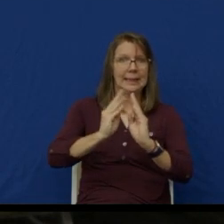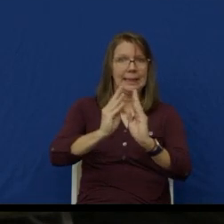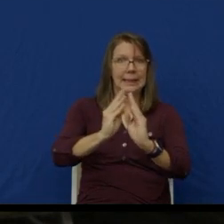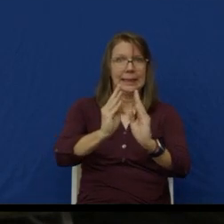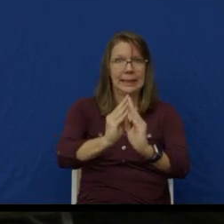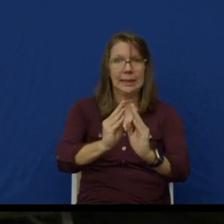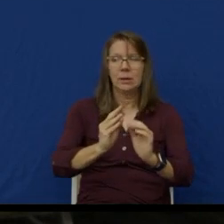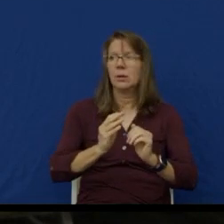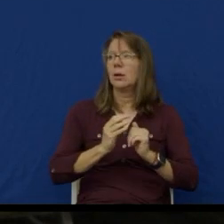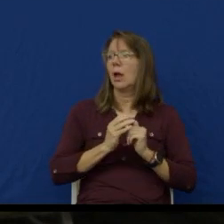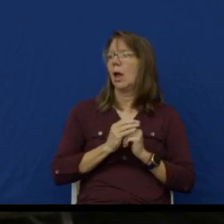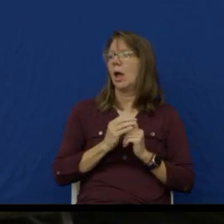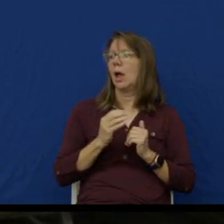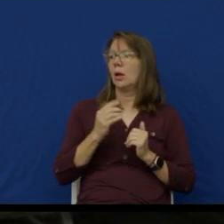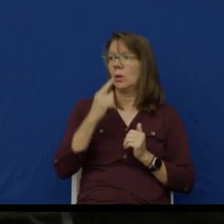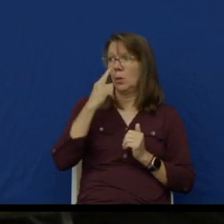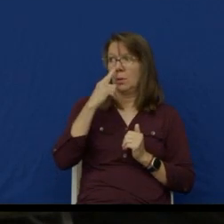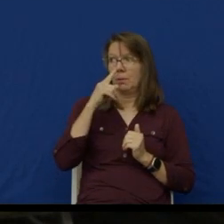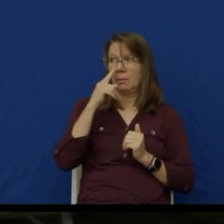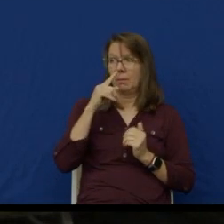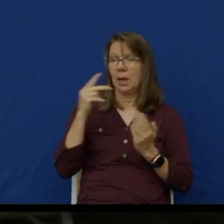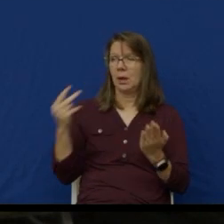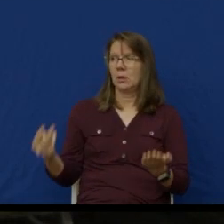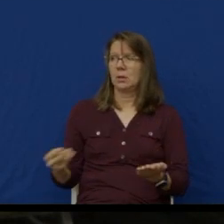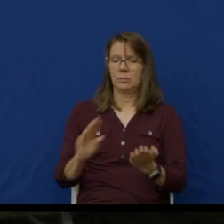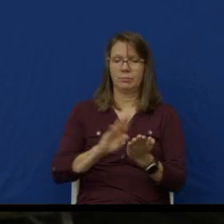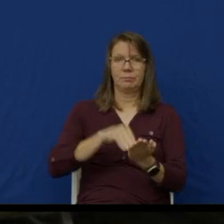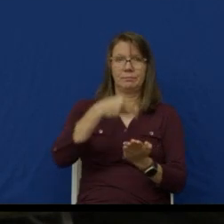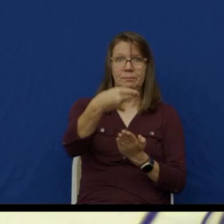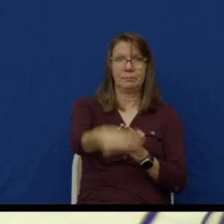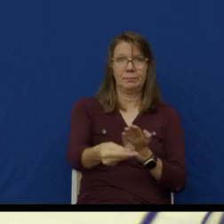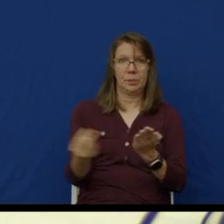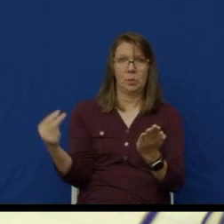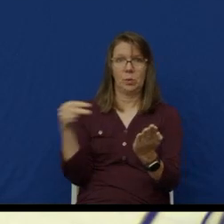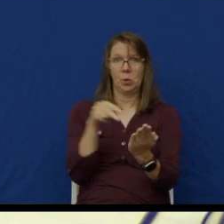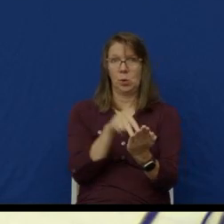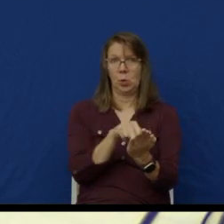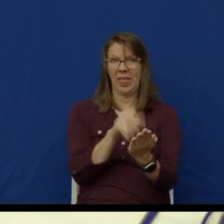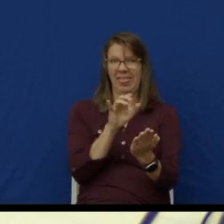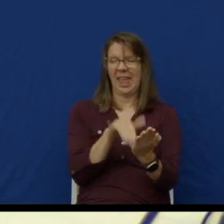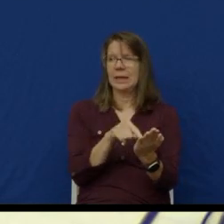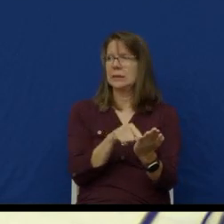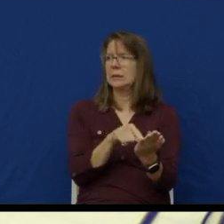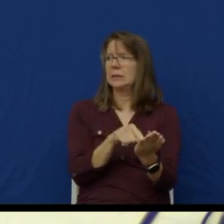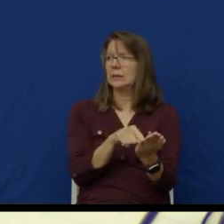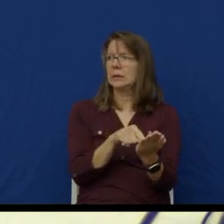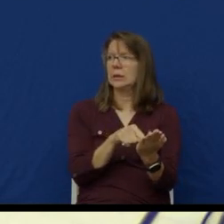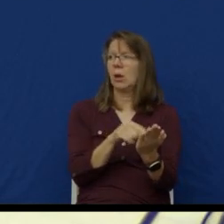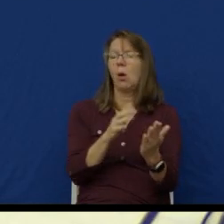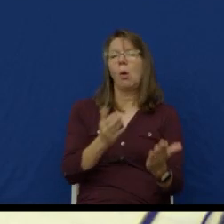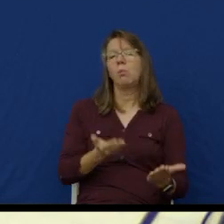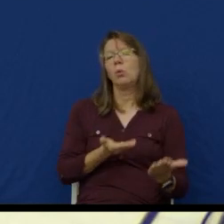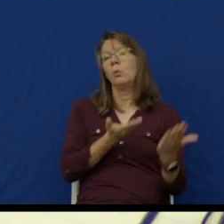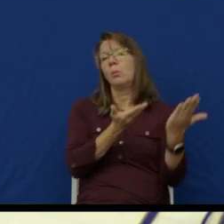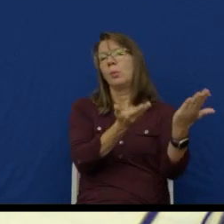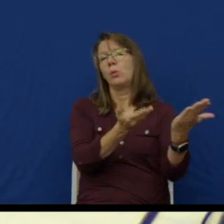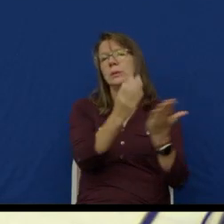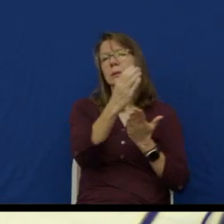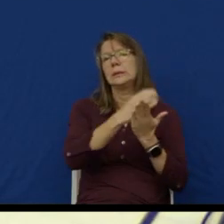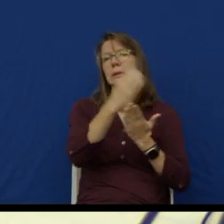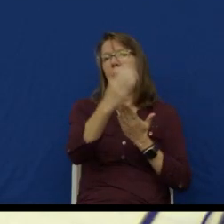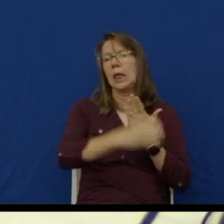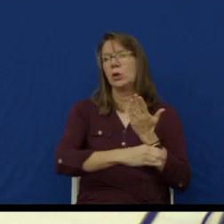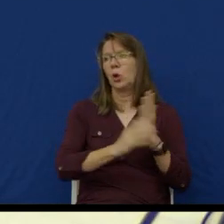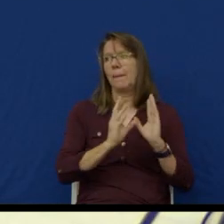So I would ask you to turn to that item. And the proposed calendar meeting dates